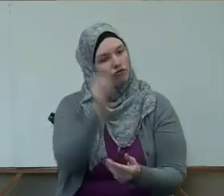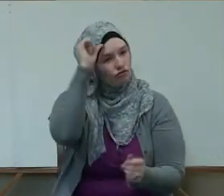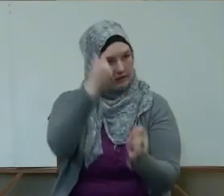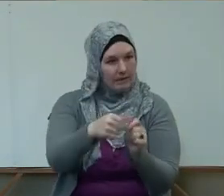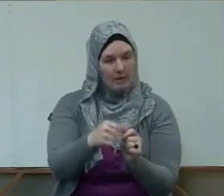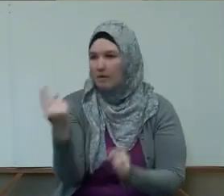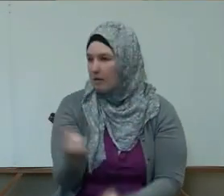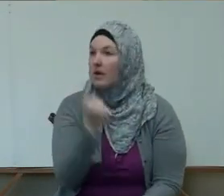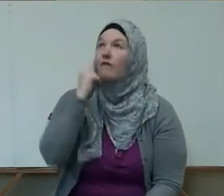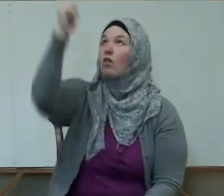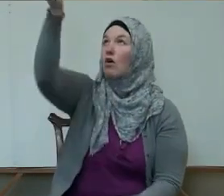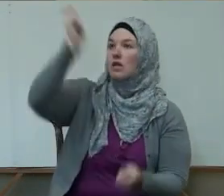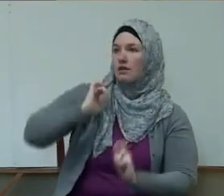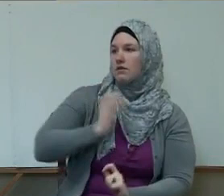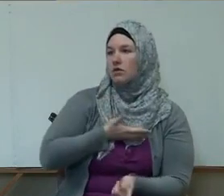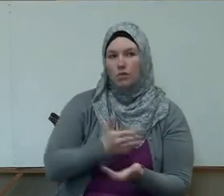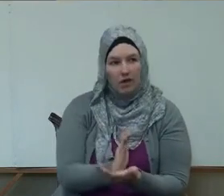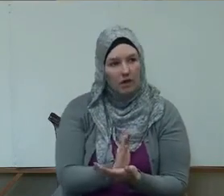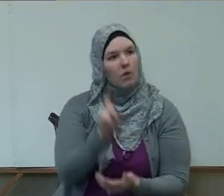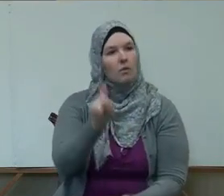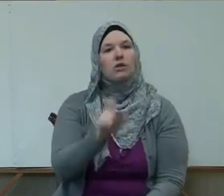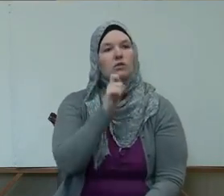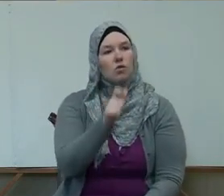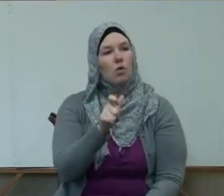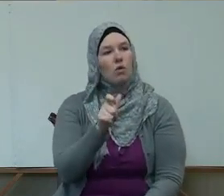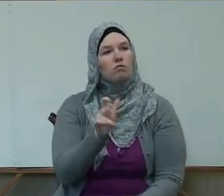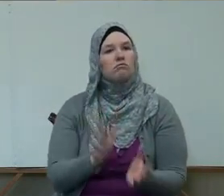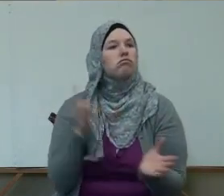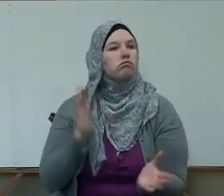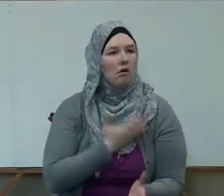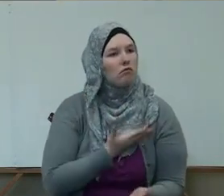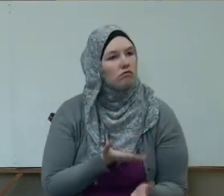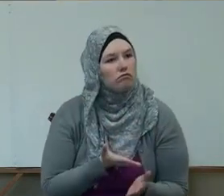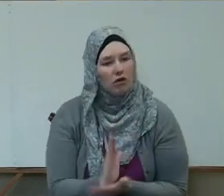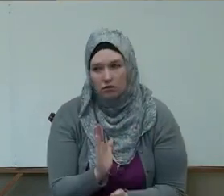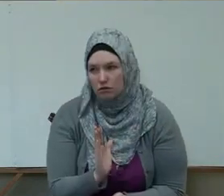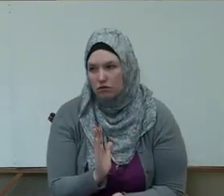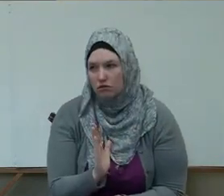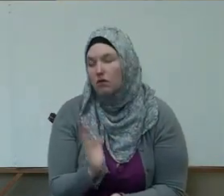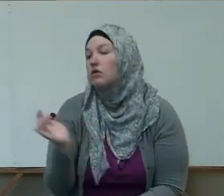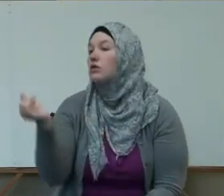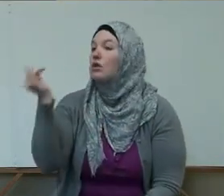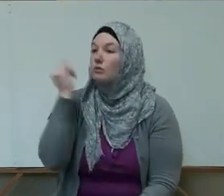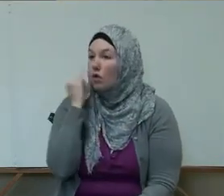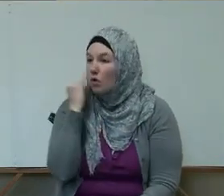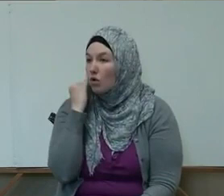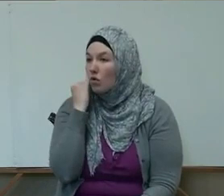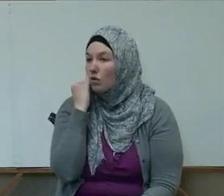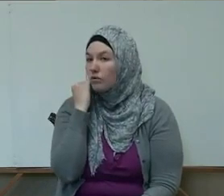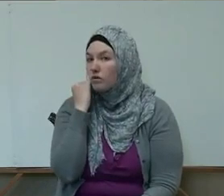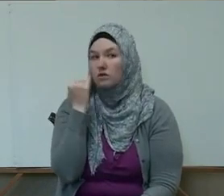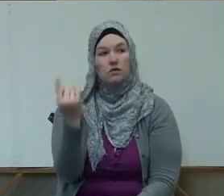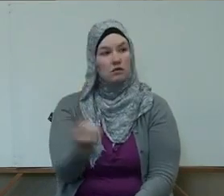and whatever Allah gives us of right, that we do not abuse it. What if somebody took the life